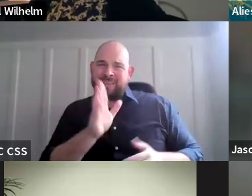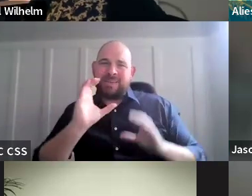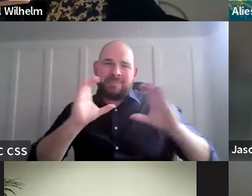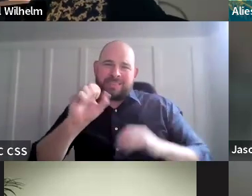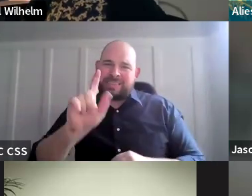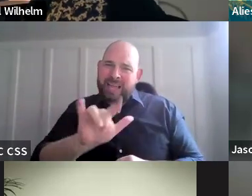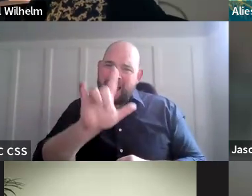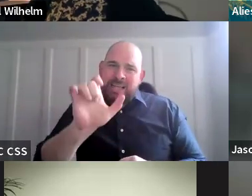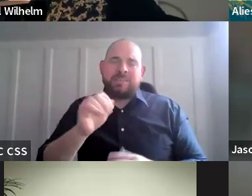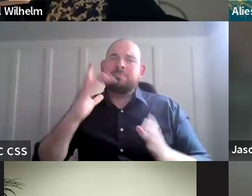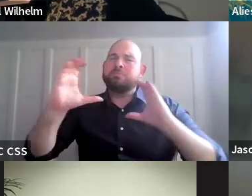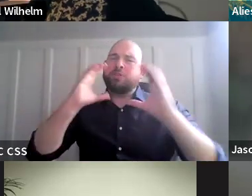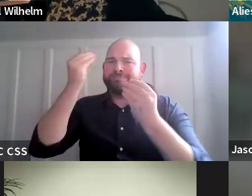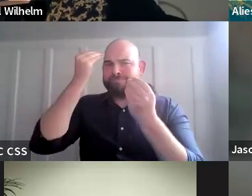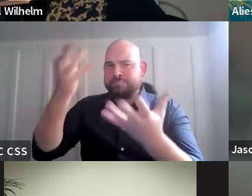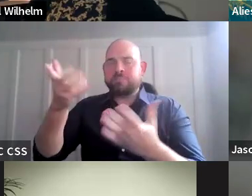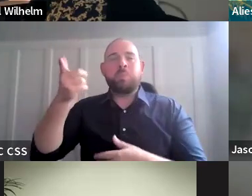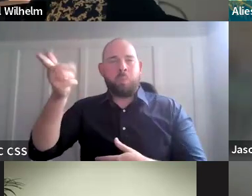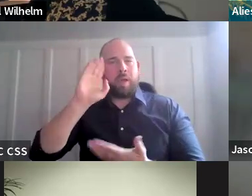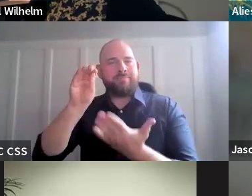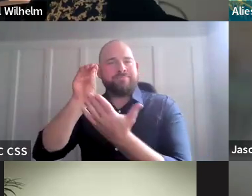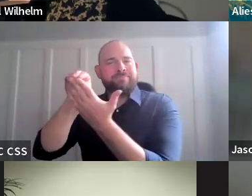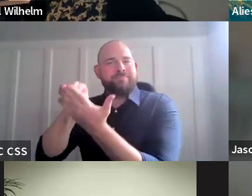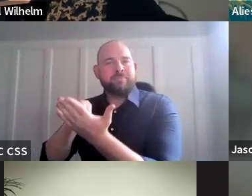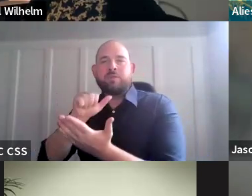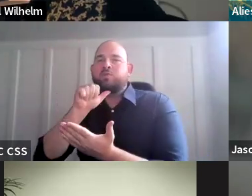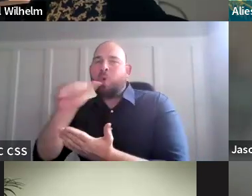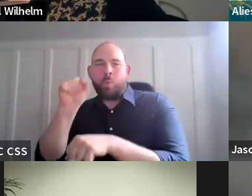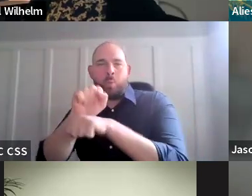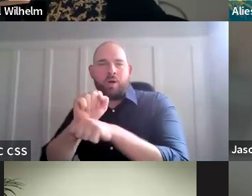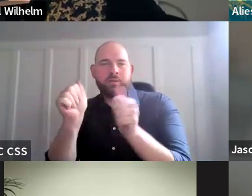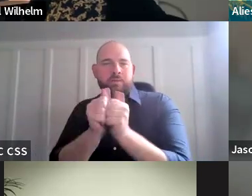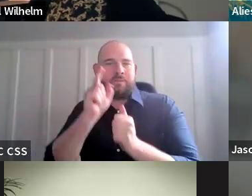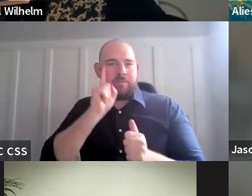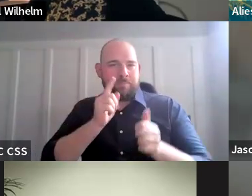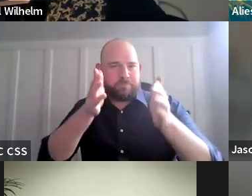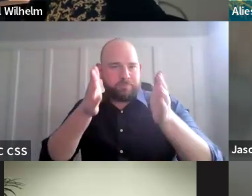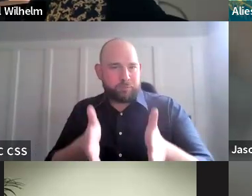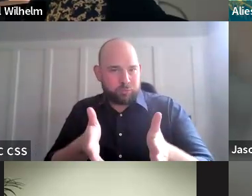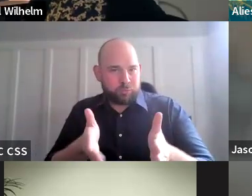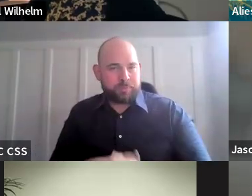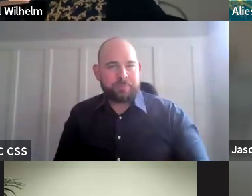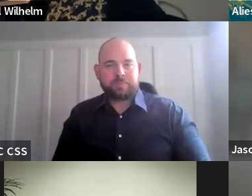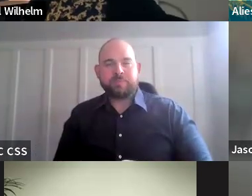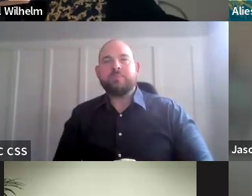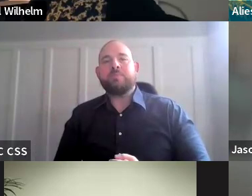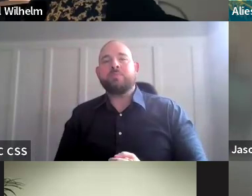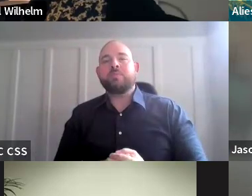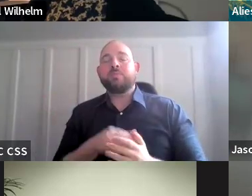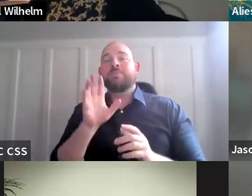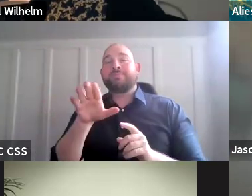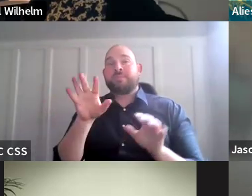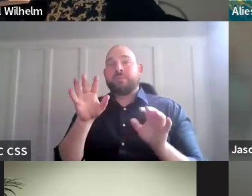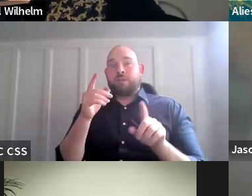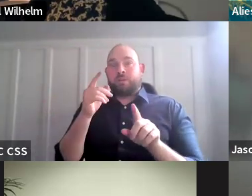same thing for a poor match. If they're not matching the style, you can let an agency know that, and they